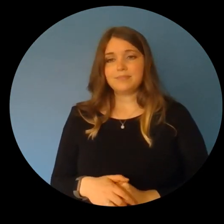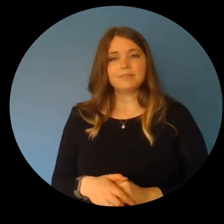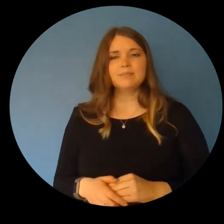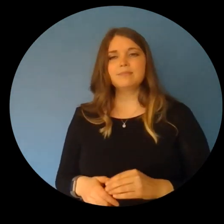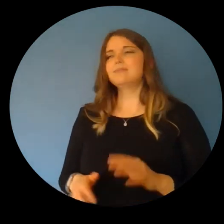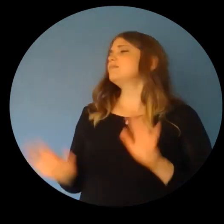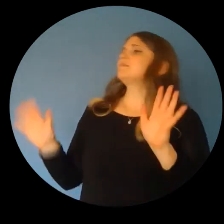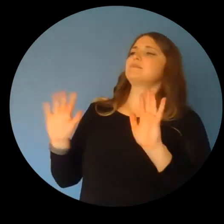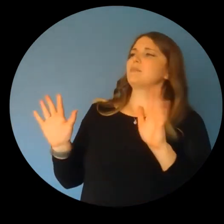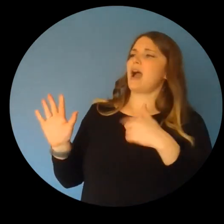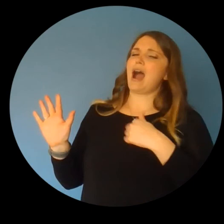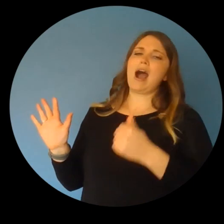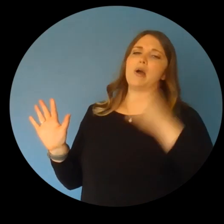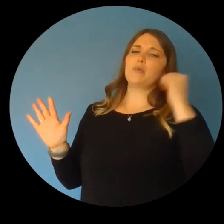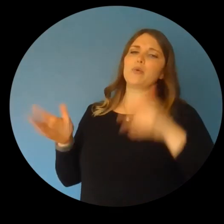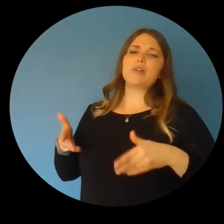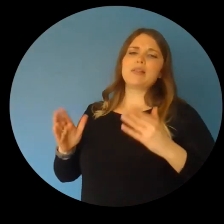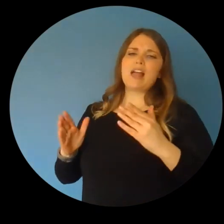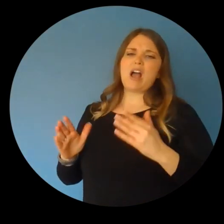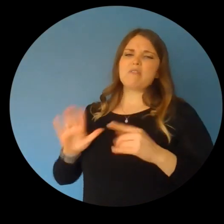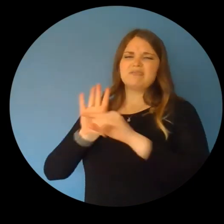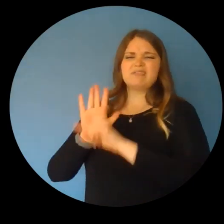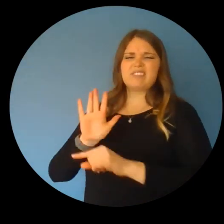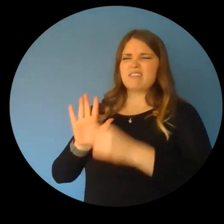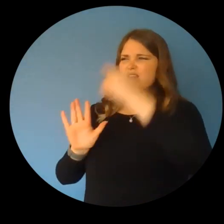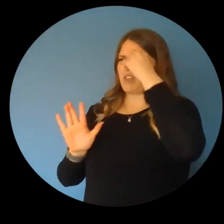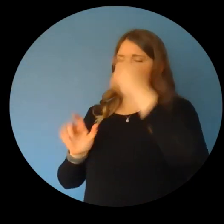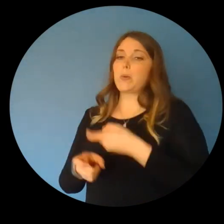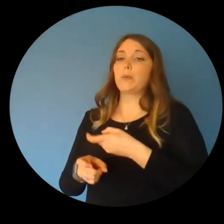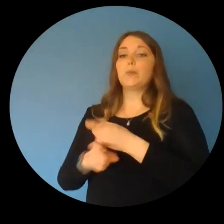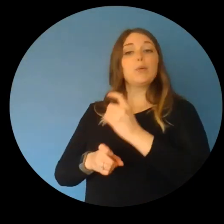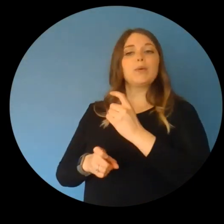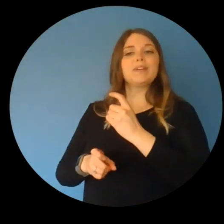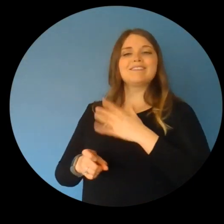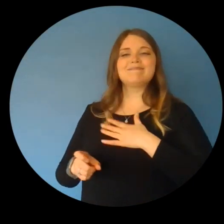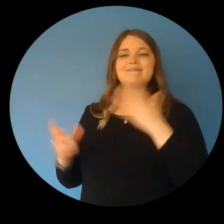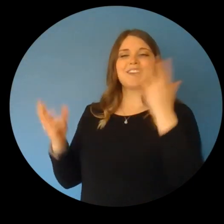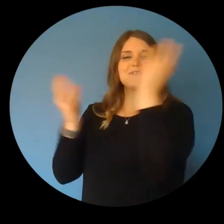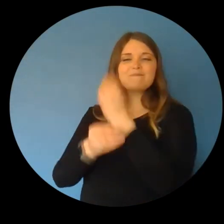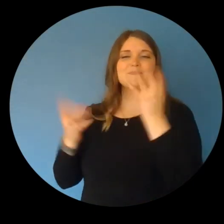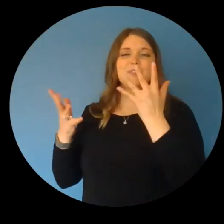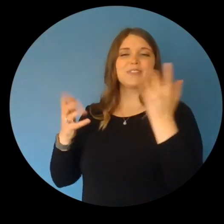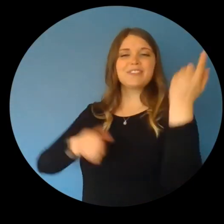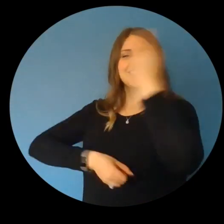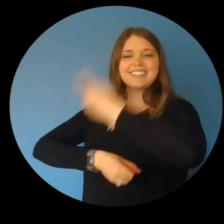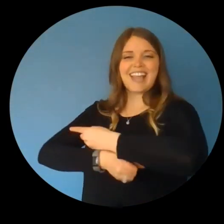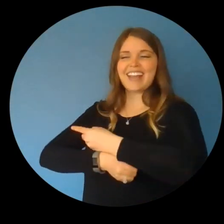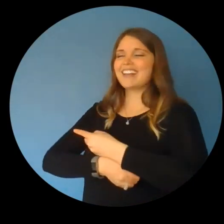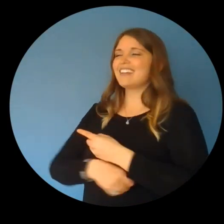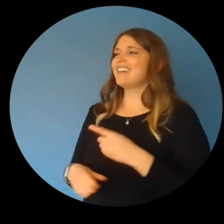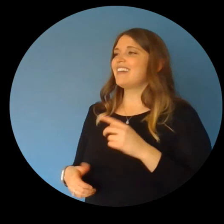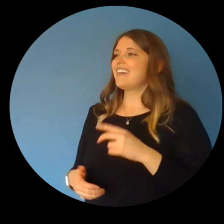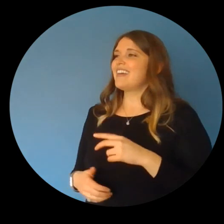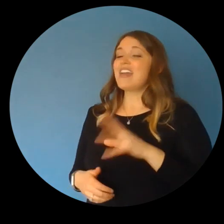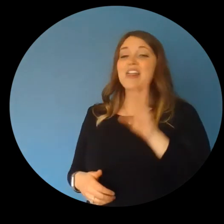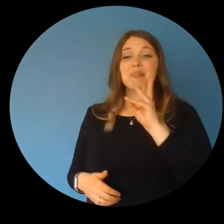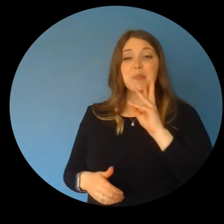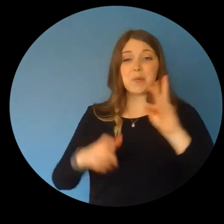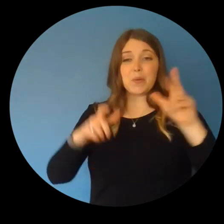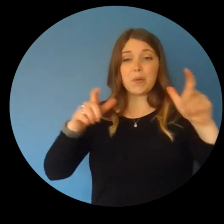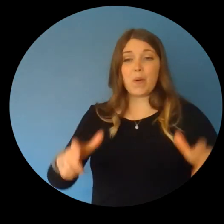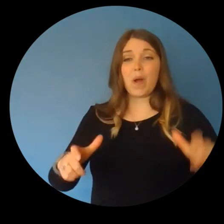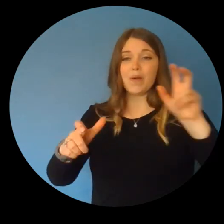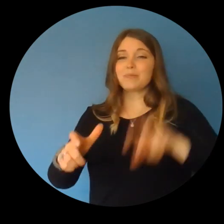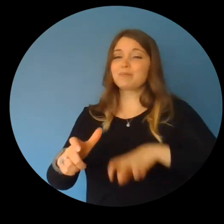"I won't let such a gloomy thought spoil such a lovely day," Goose declared, and she jumped into the cool